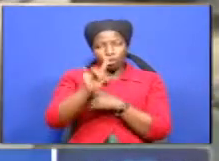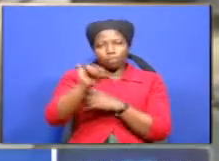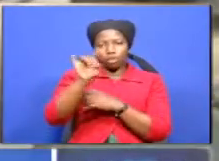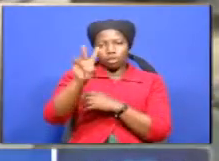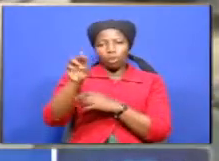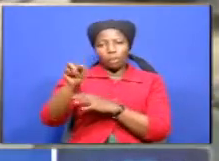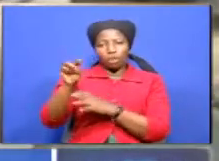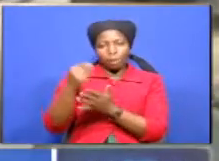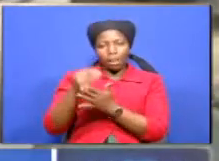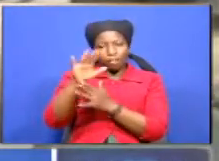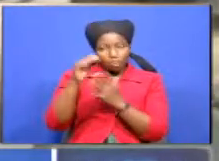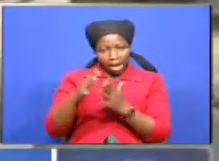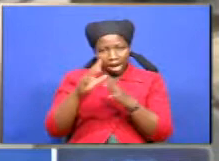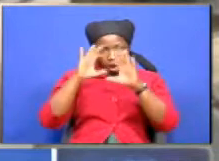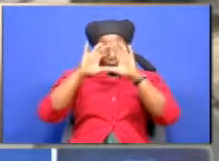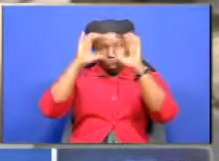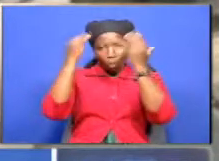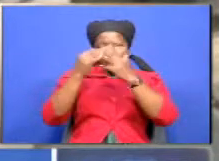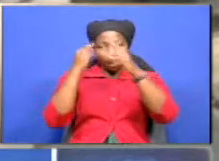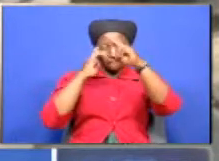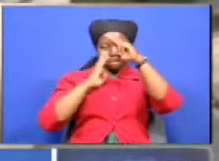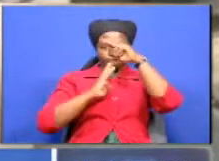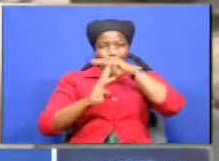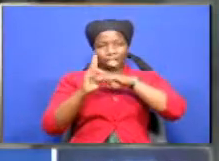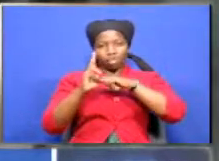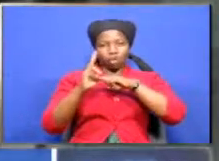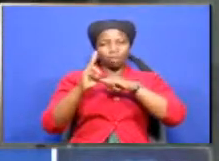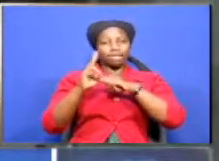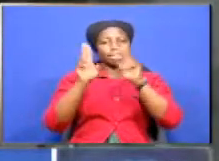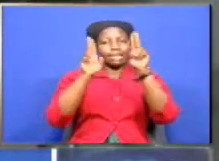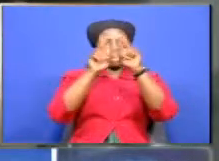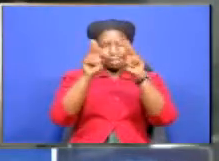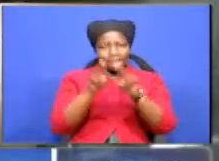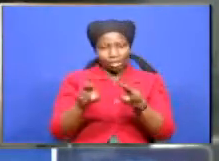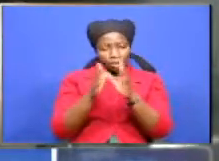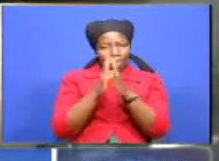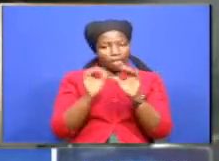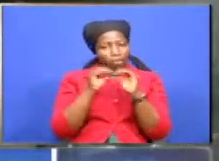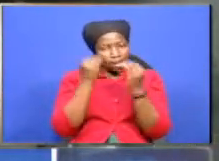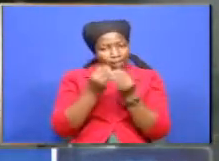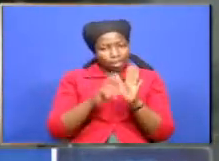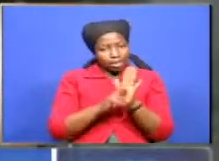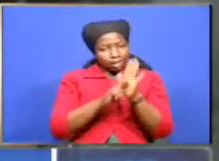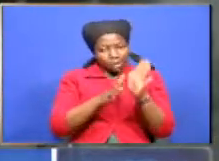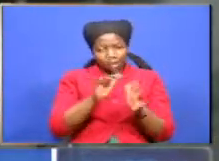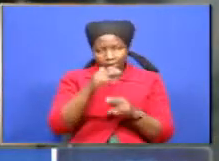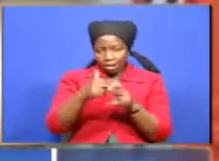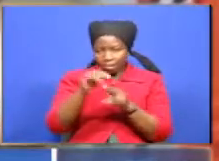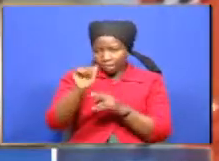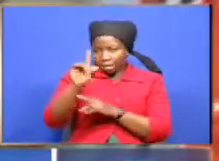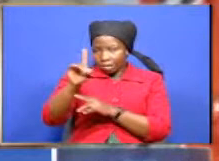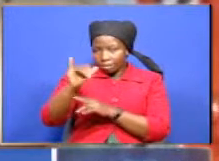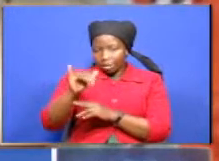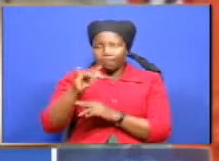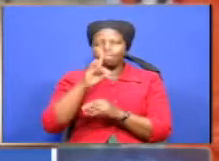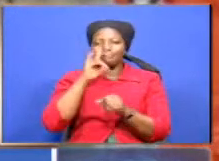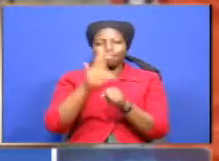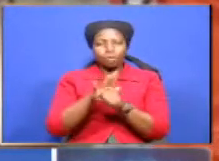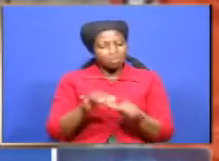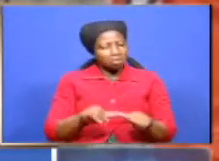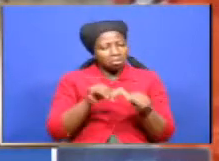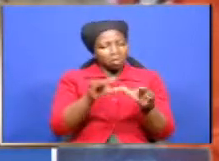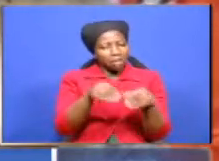shillings from World Vision International, with the organization's representative Abdirahman Kuno pledging to continue offering aid